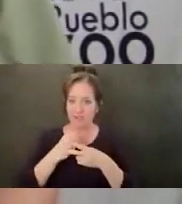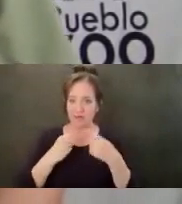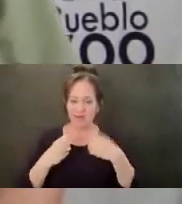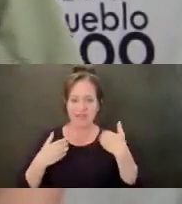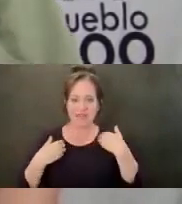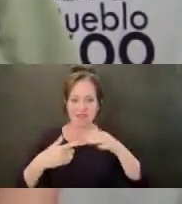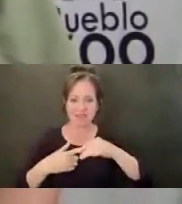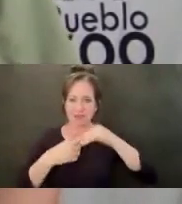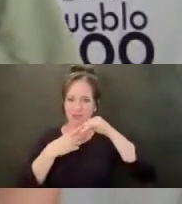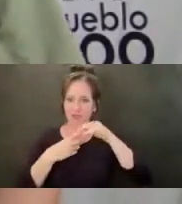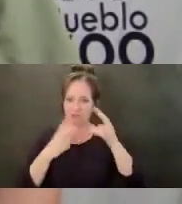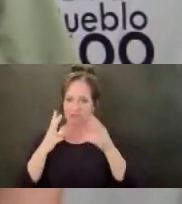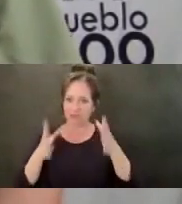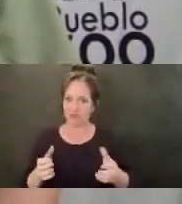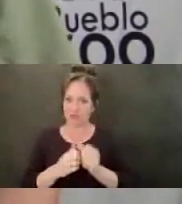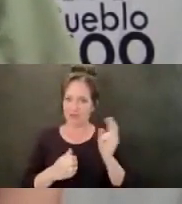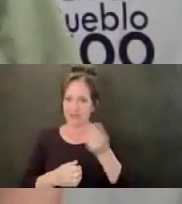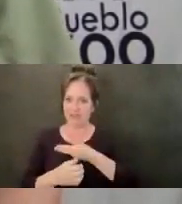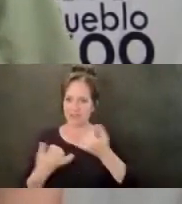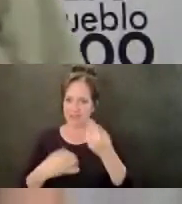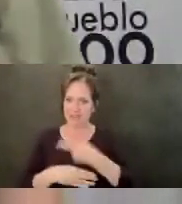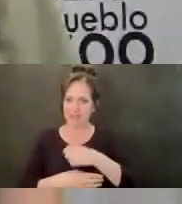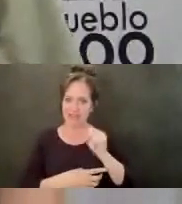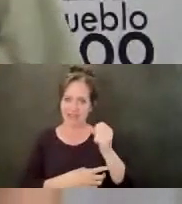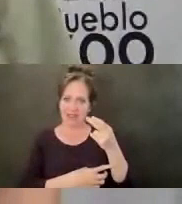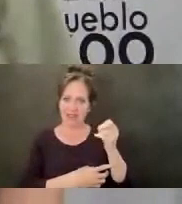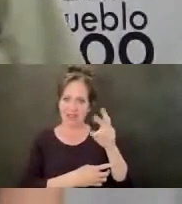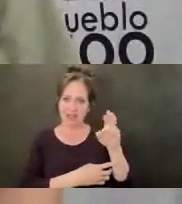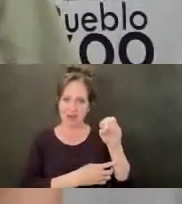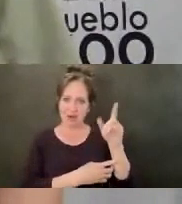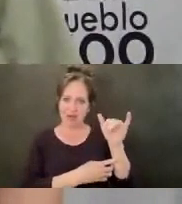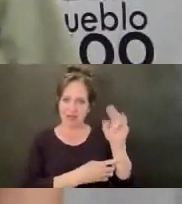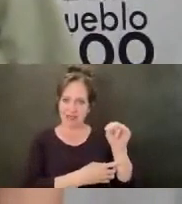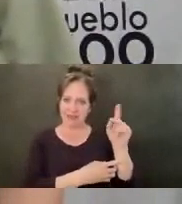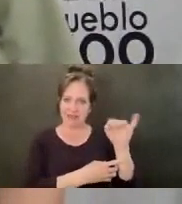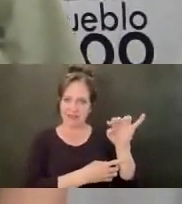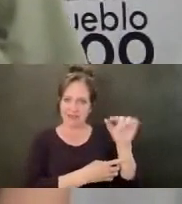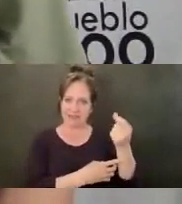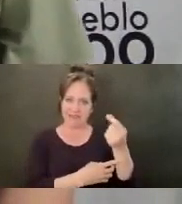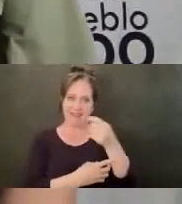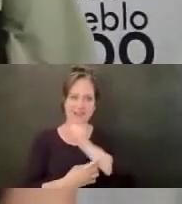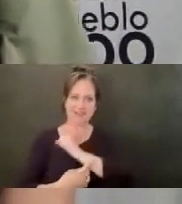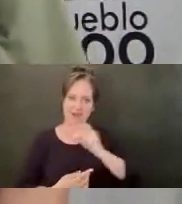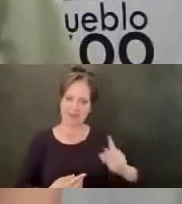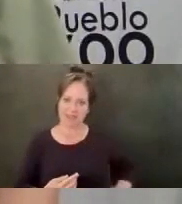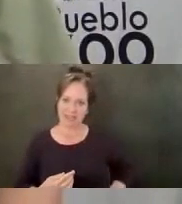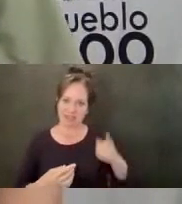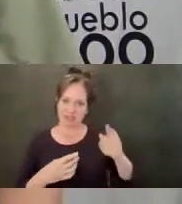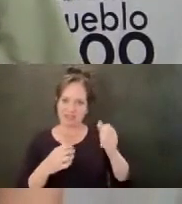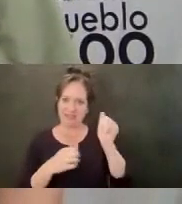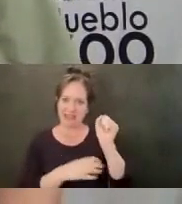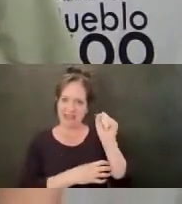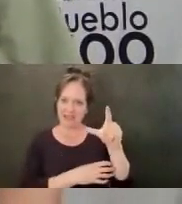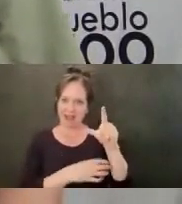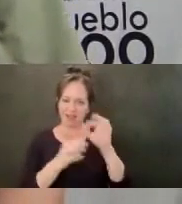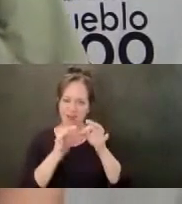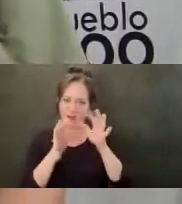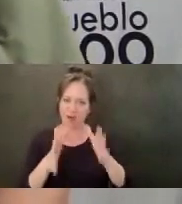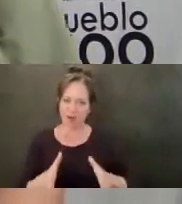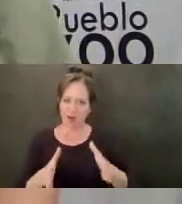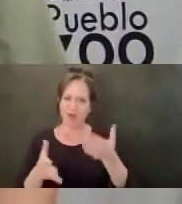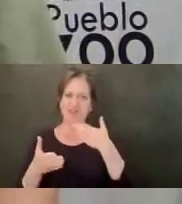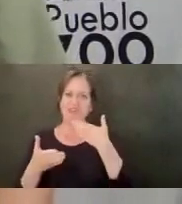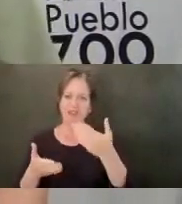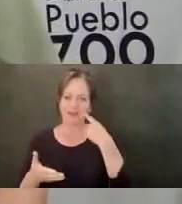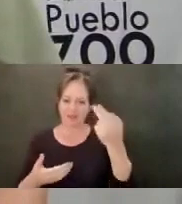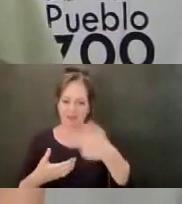Sherilyn King. She is an American Sign Language interpreter. Thank you for joining us today. We are celebrating World Ocean Day today, but you had some